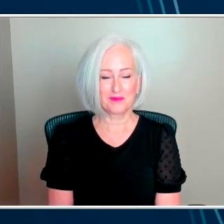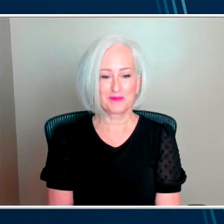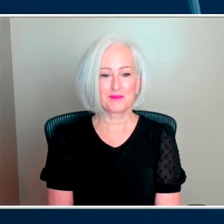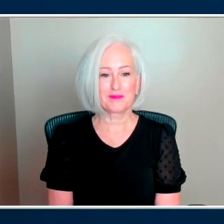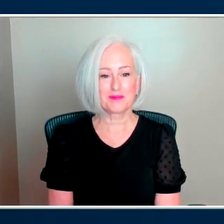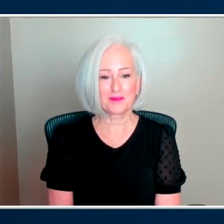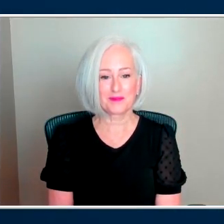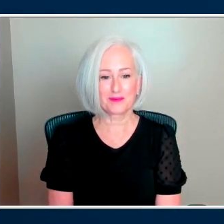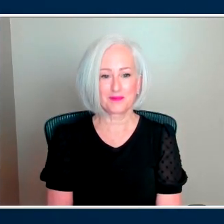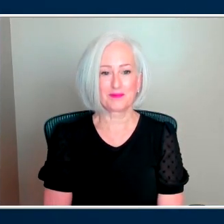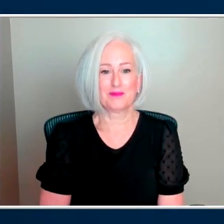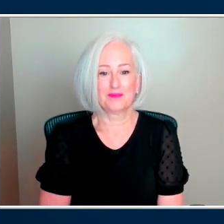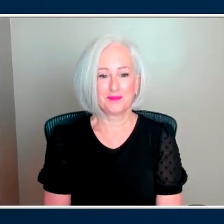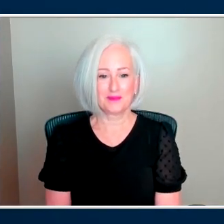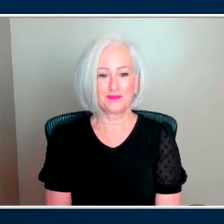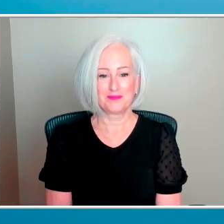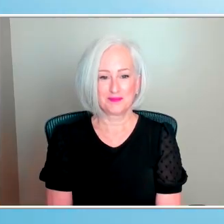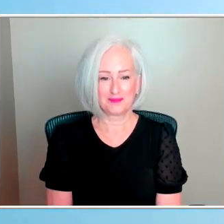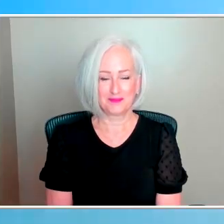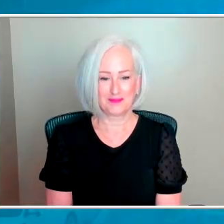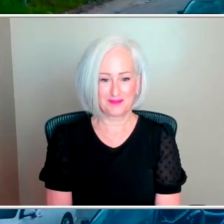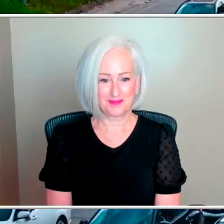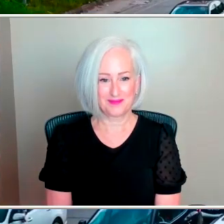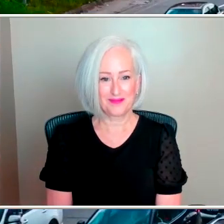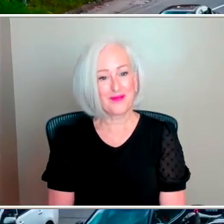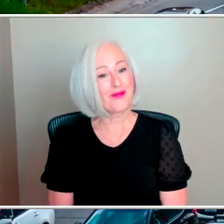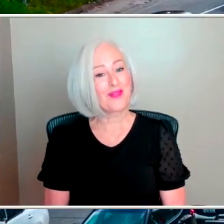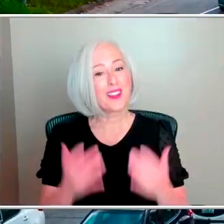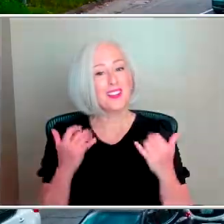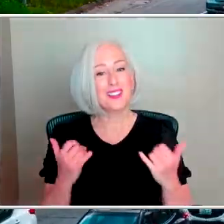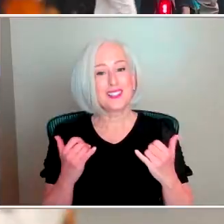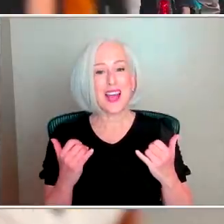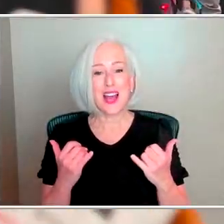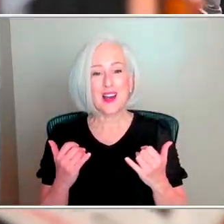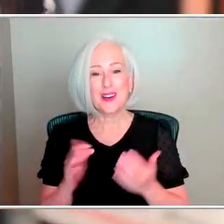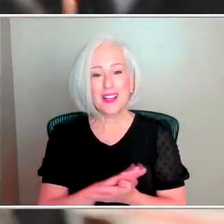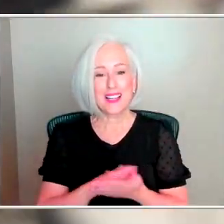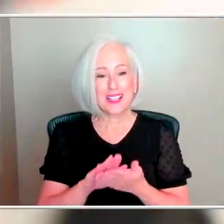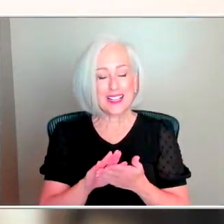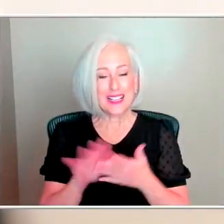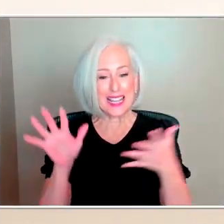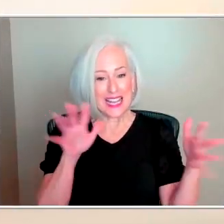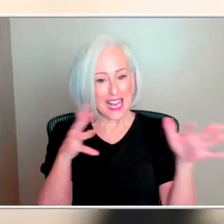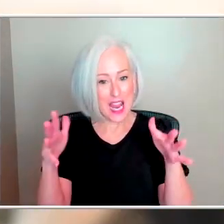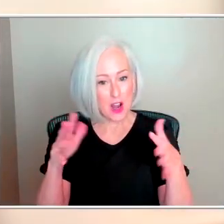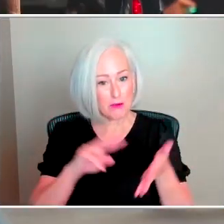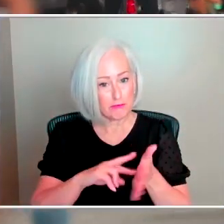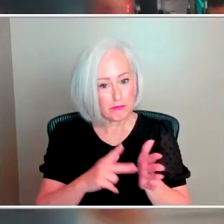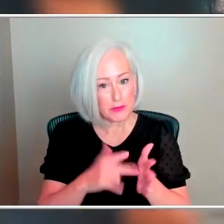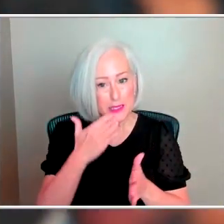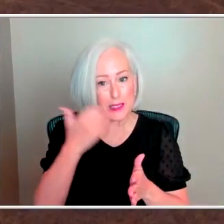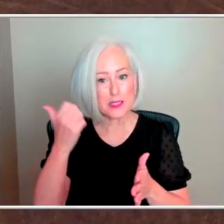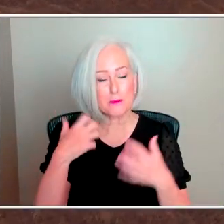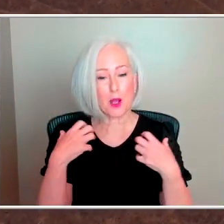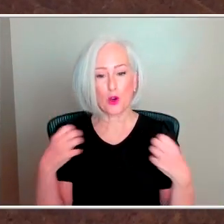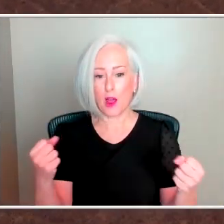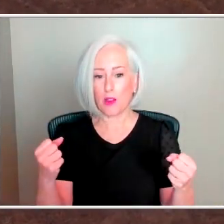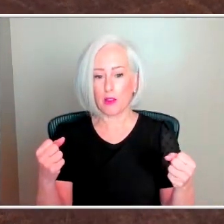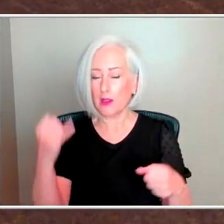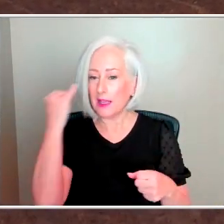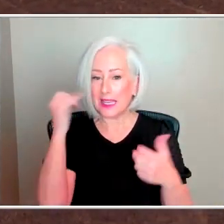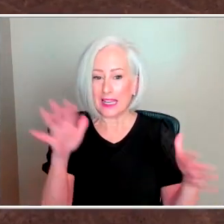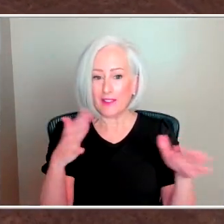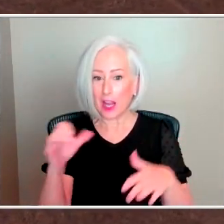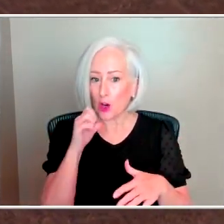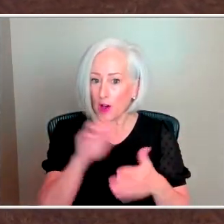I looking at camera 3? Coming up, cleaner air means better health. But when the air isn't clean, what does that actually do